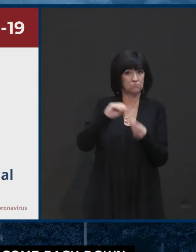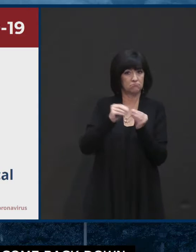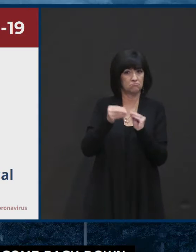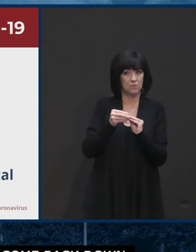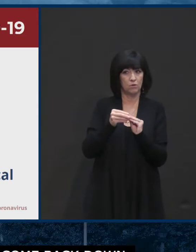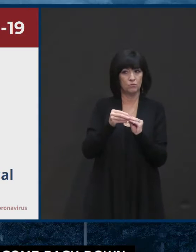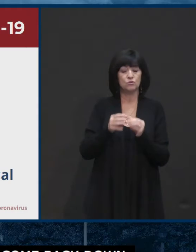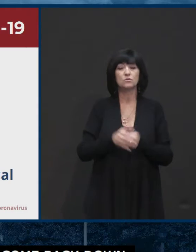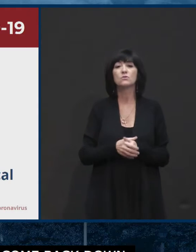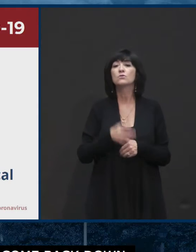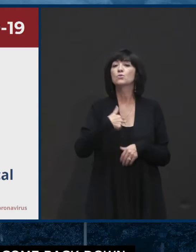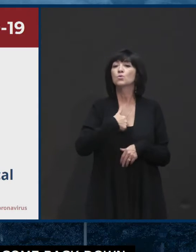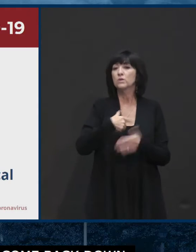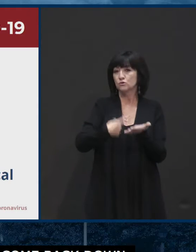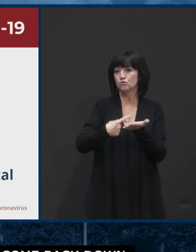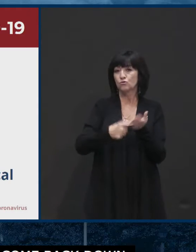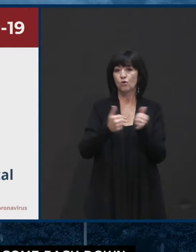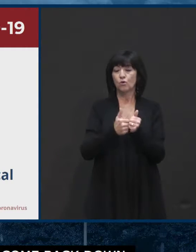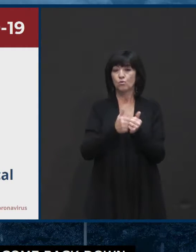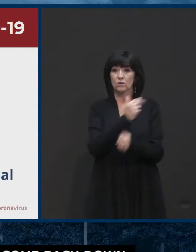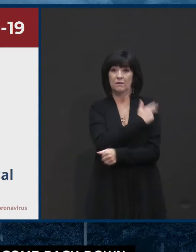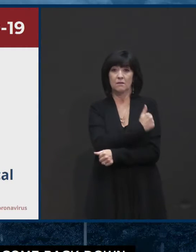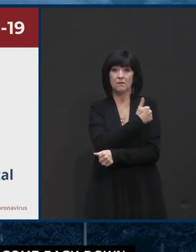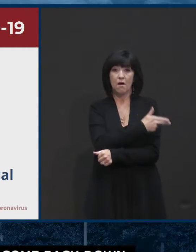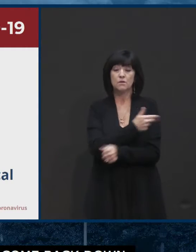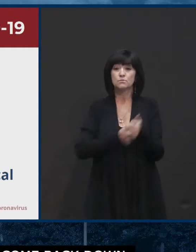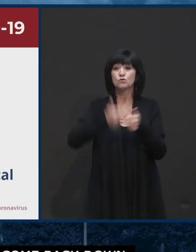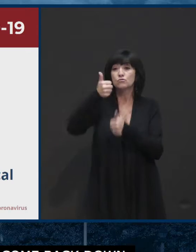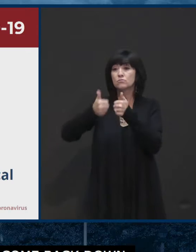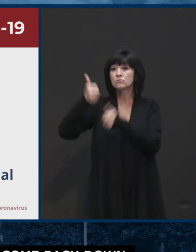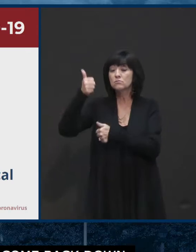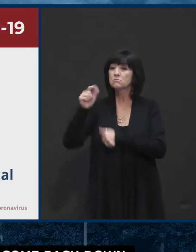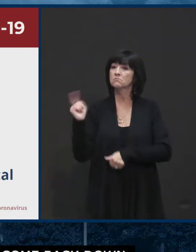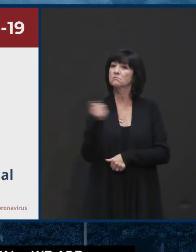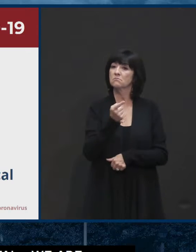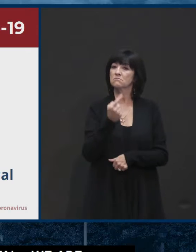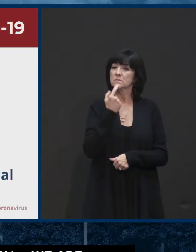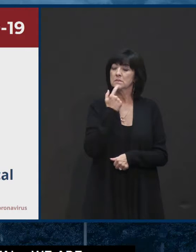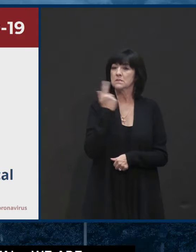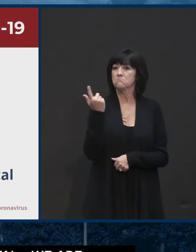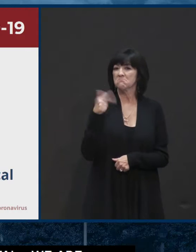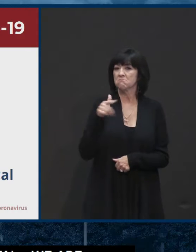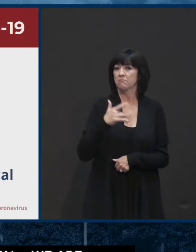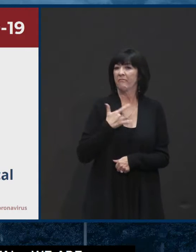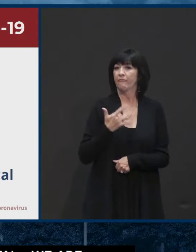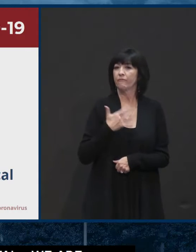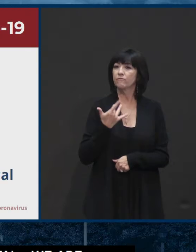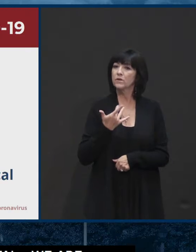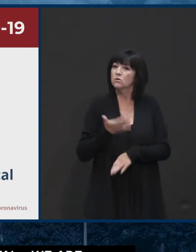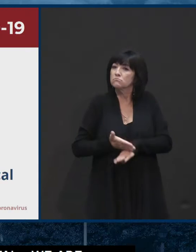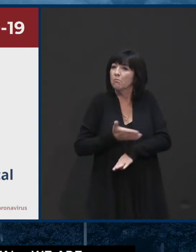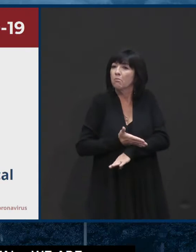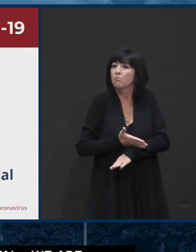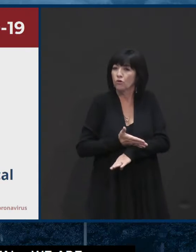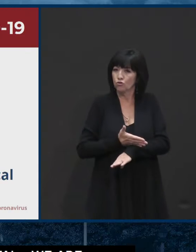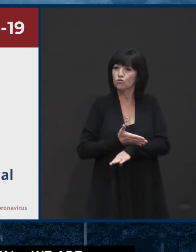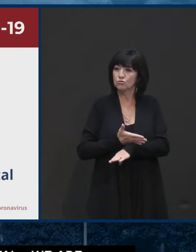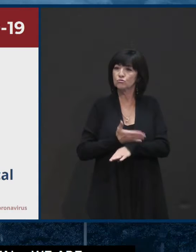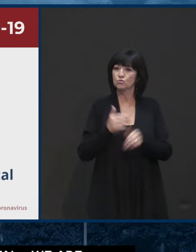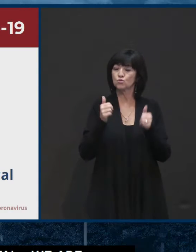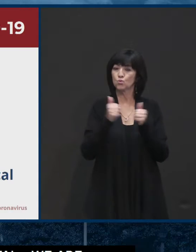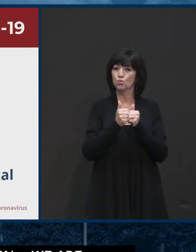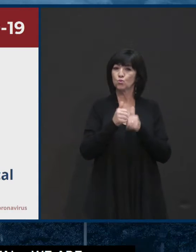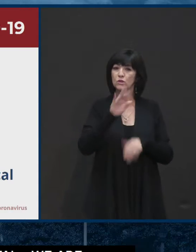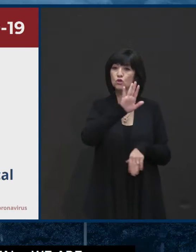hospital administrators and staff, they feel pretty good about where they are with respect to additional capacity. It's something